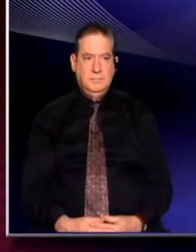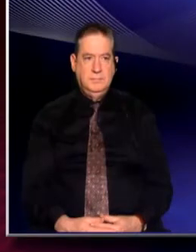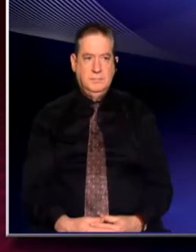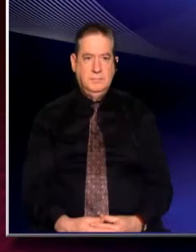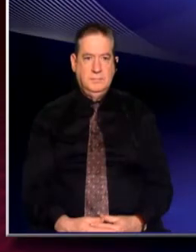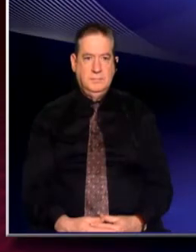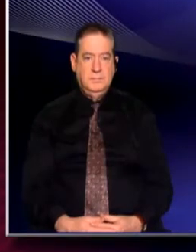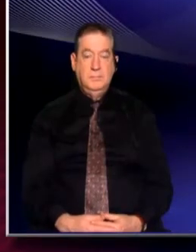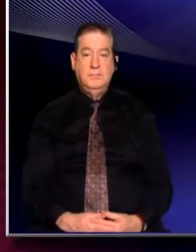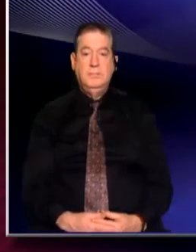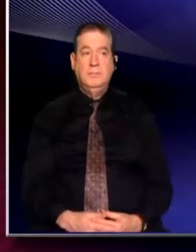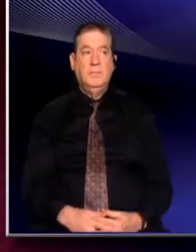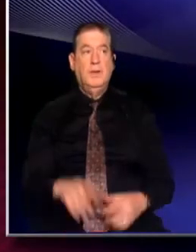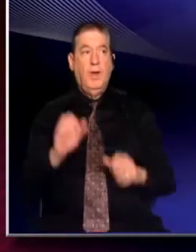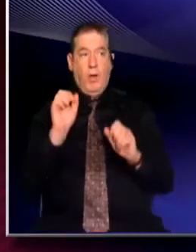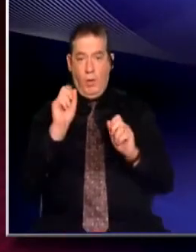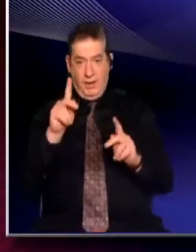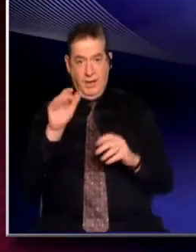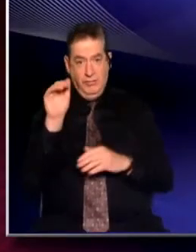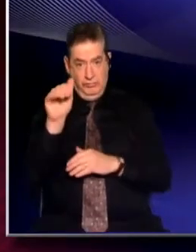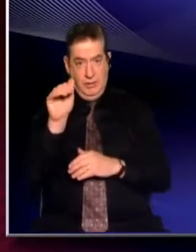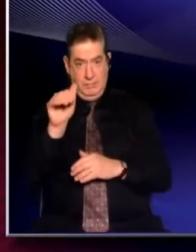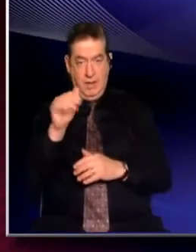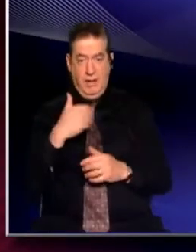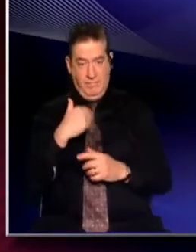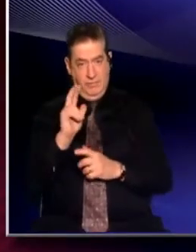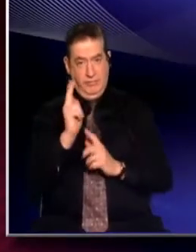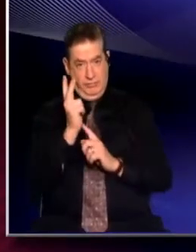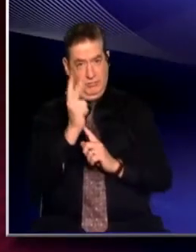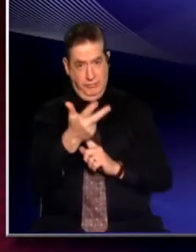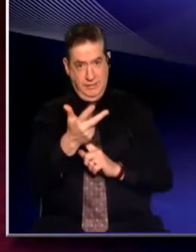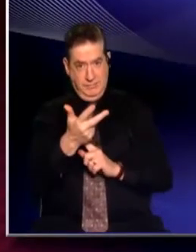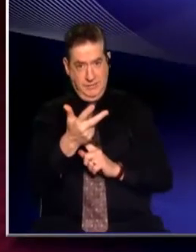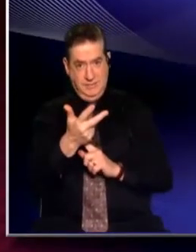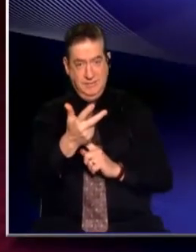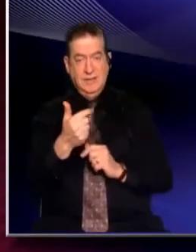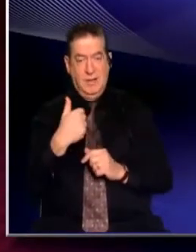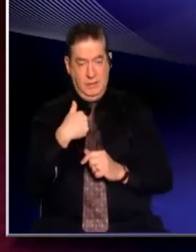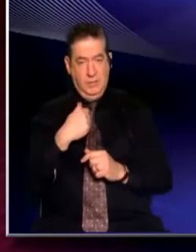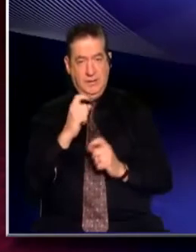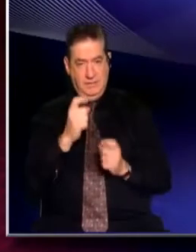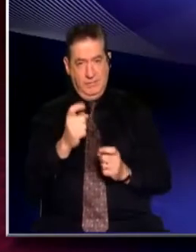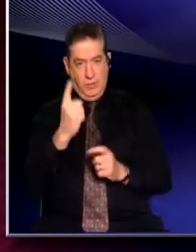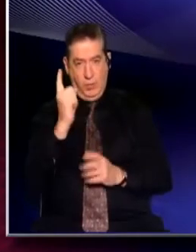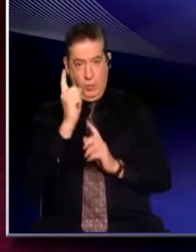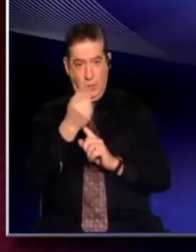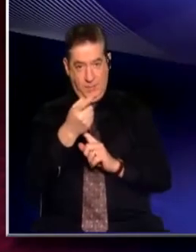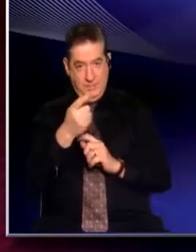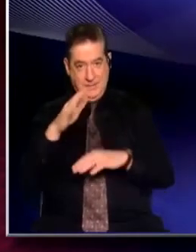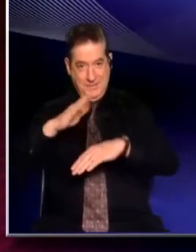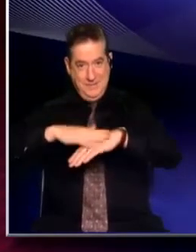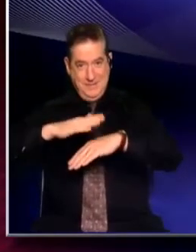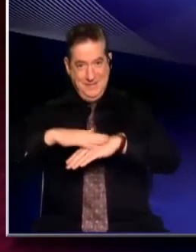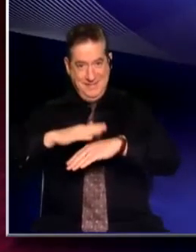Yeah. Okay, and again, a reminder, you have 3 minutes. I will give you a 1 minute warning.